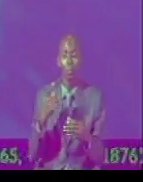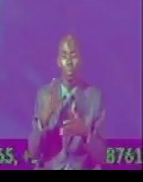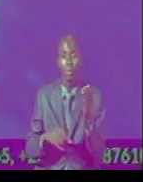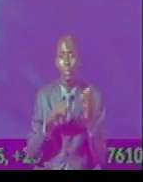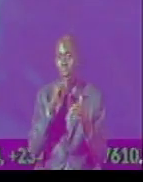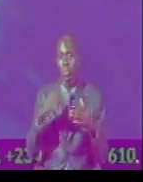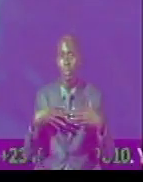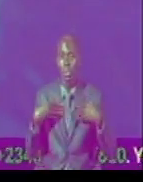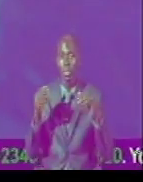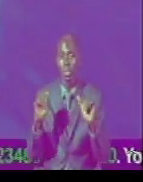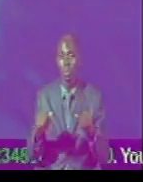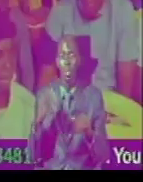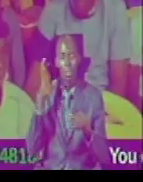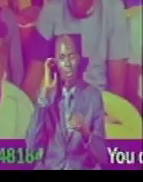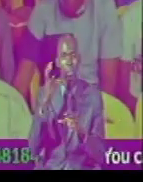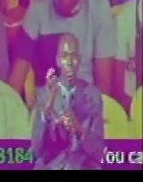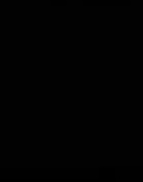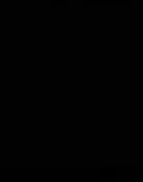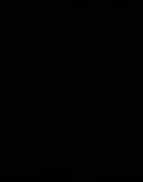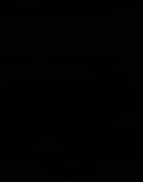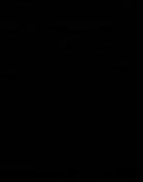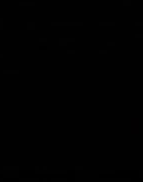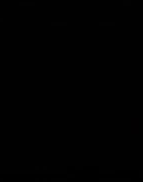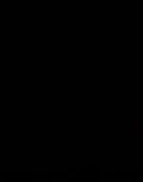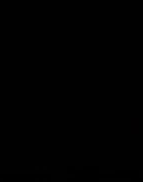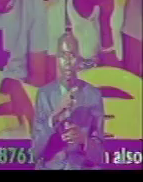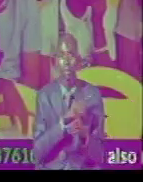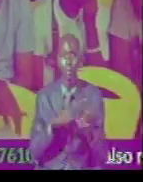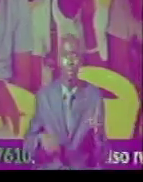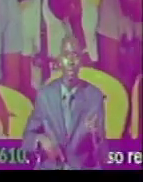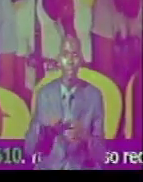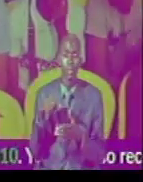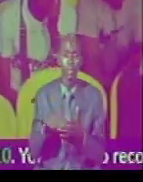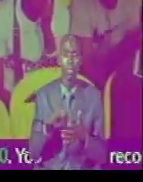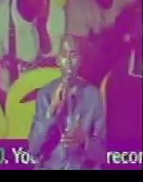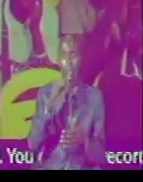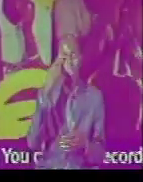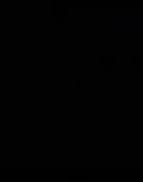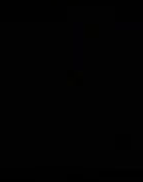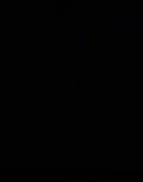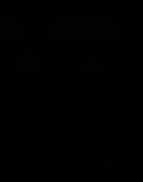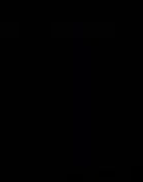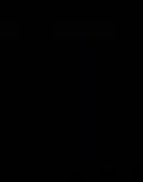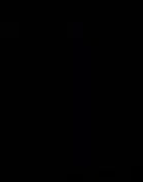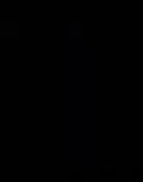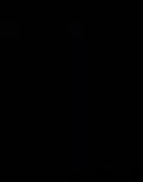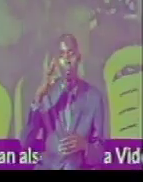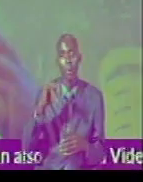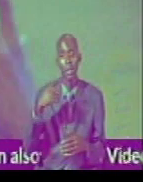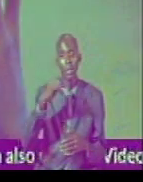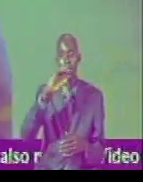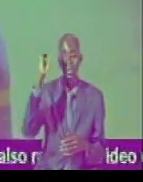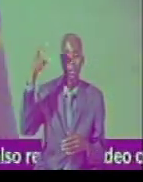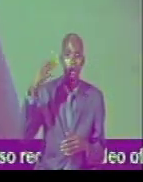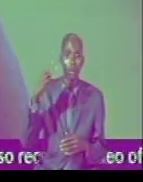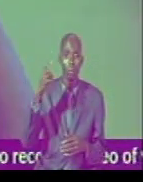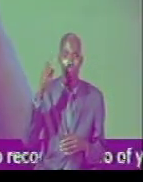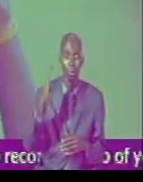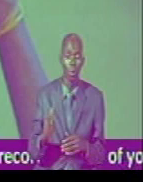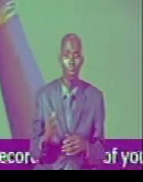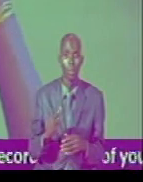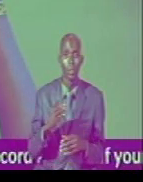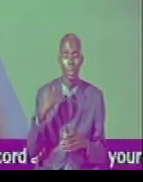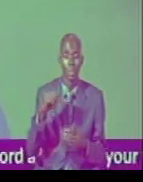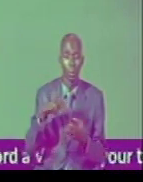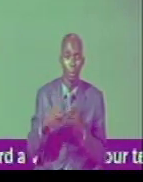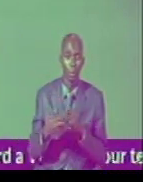I grabbed it and said, Lord, this is for me. And by the grace of God, it has gone. I was supposed